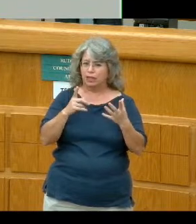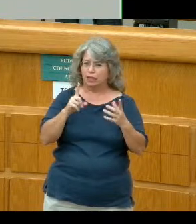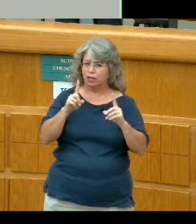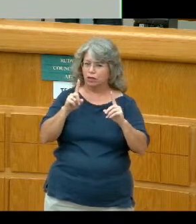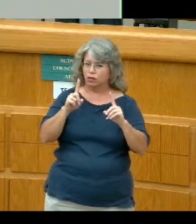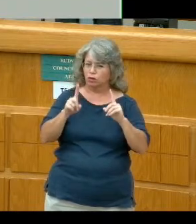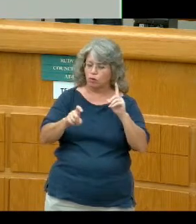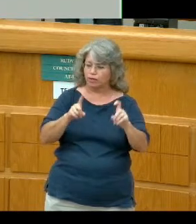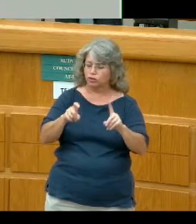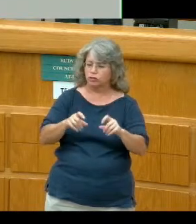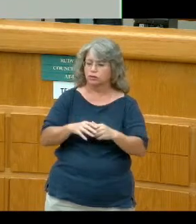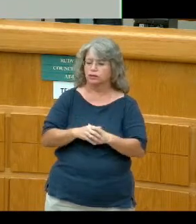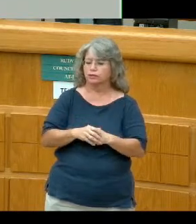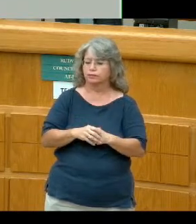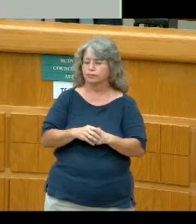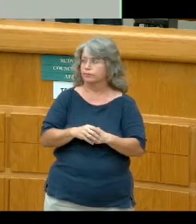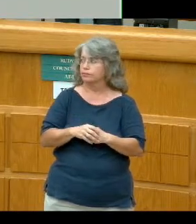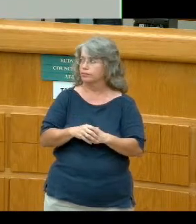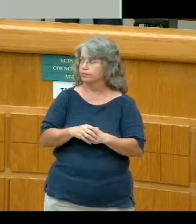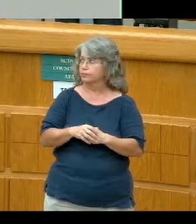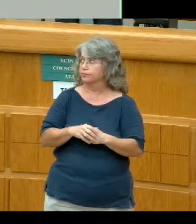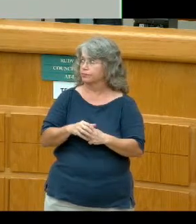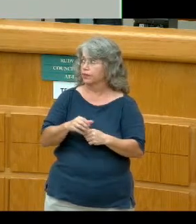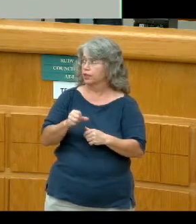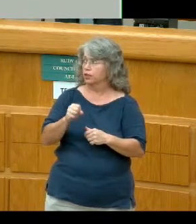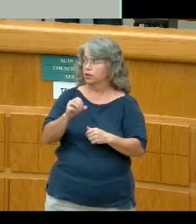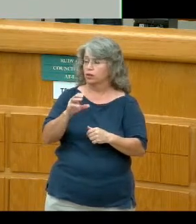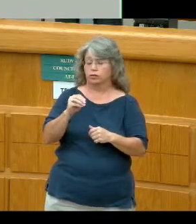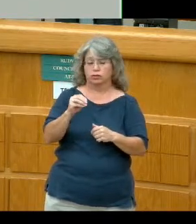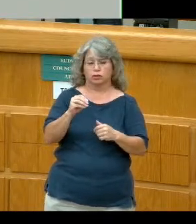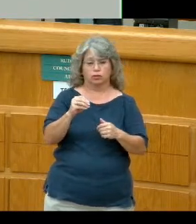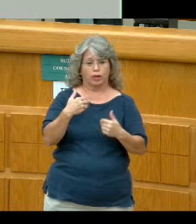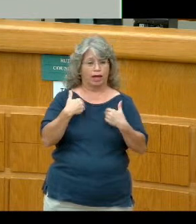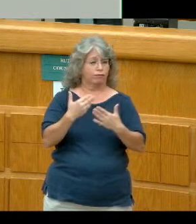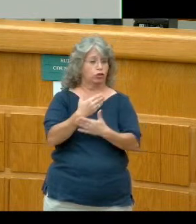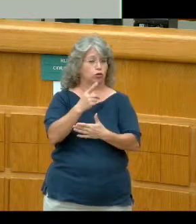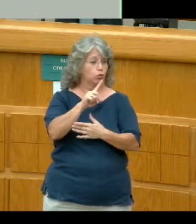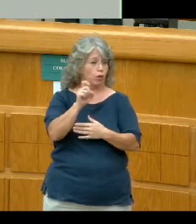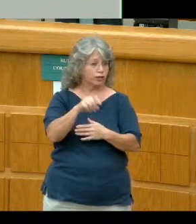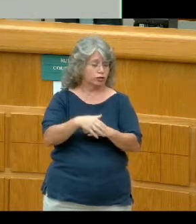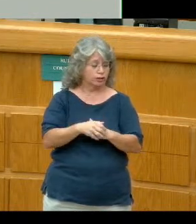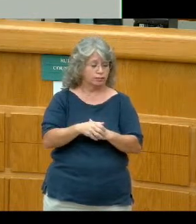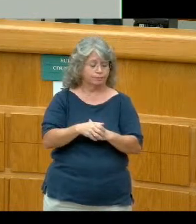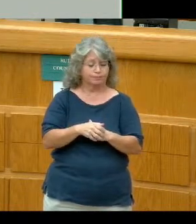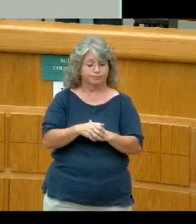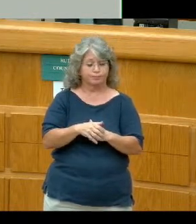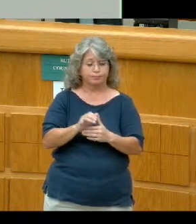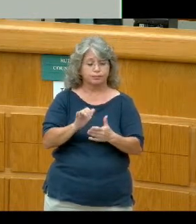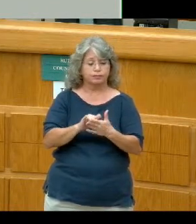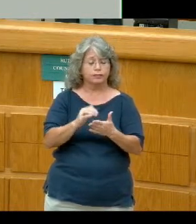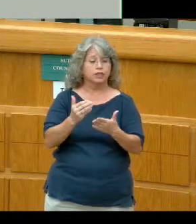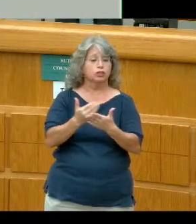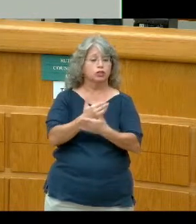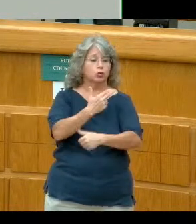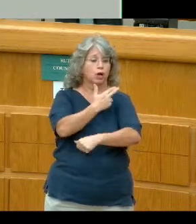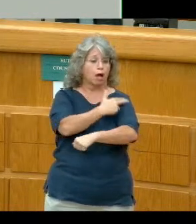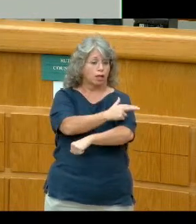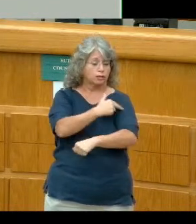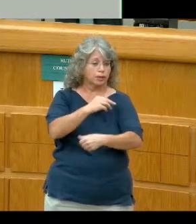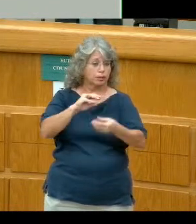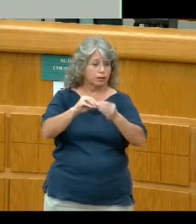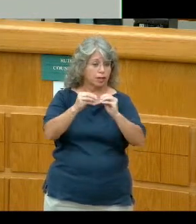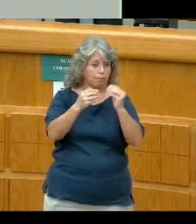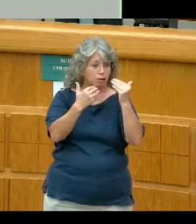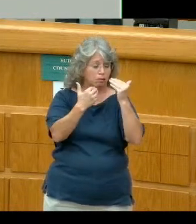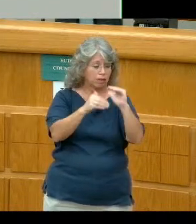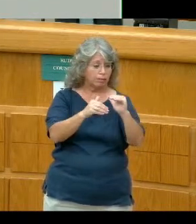that we have. So with this relaxing of the restrictions, does this new hospitalization threshold